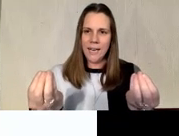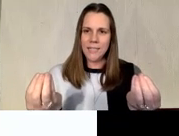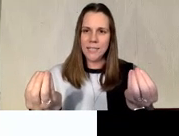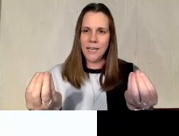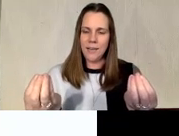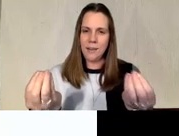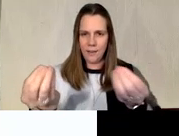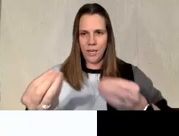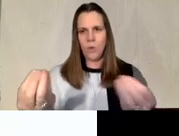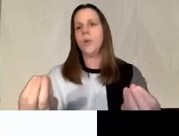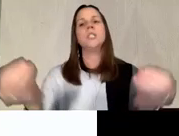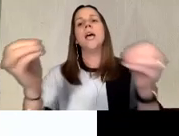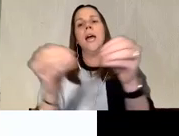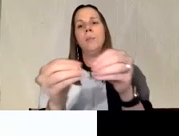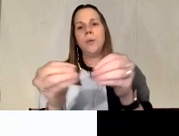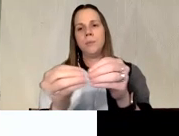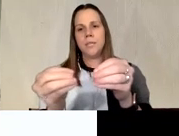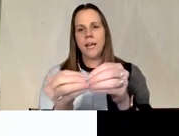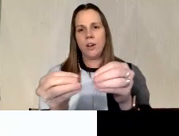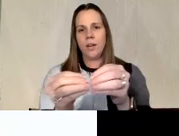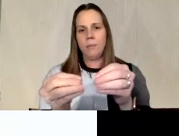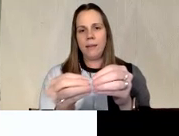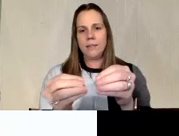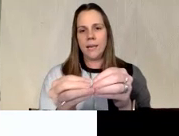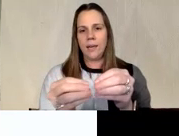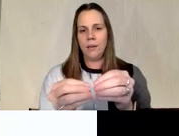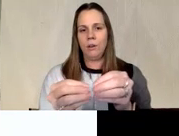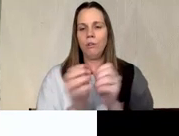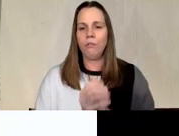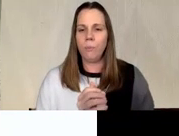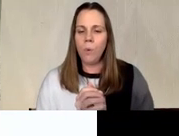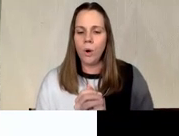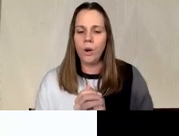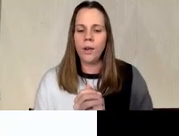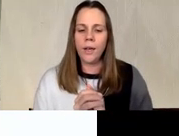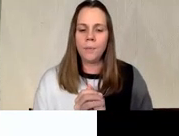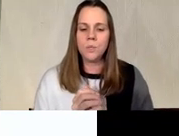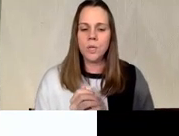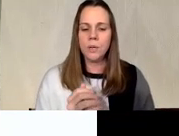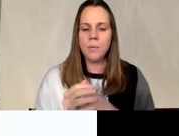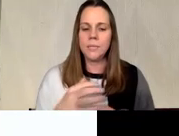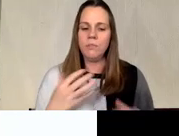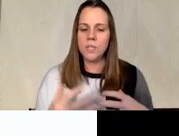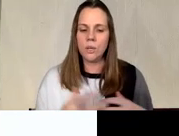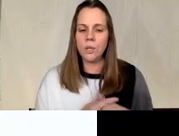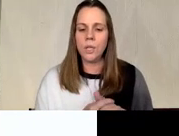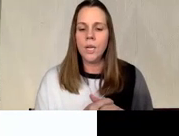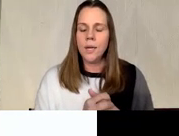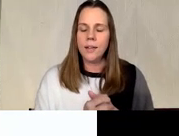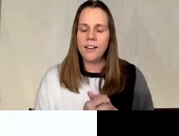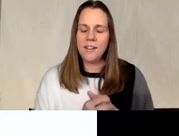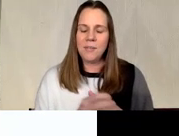child's hands in yours and put them together and make the sign for more. So there can be some